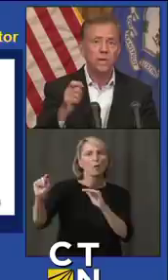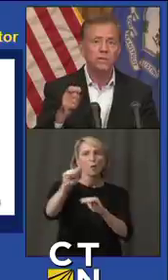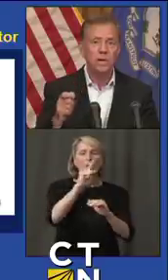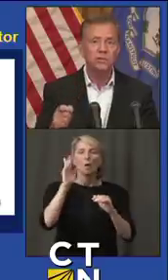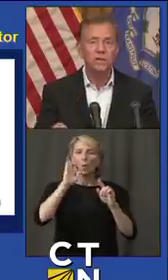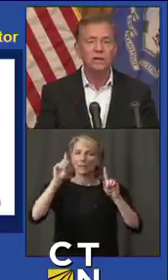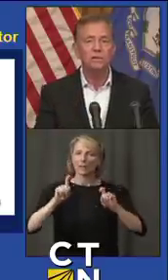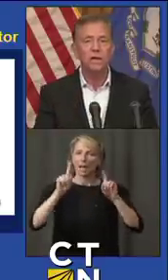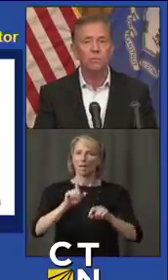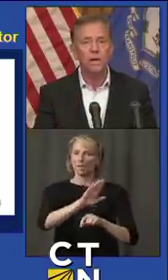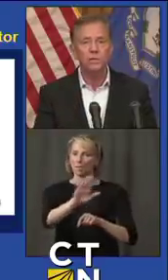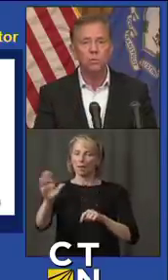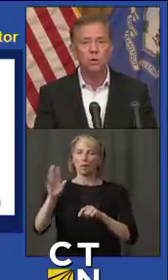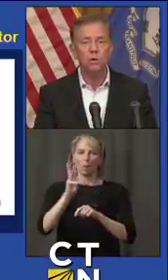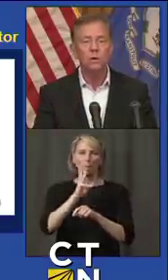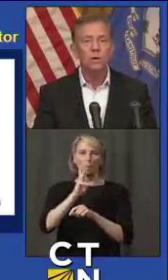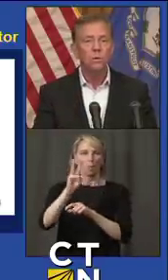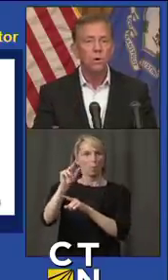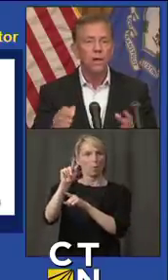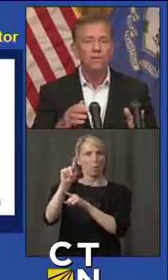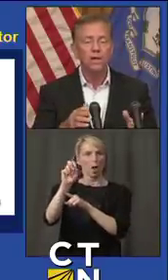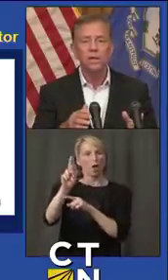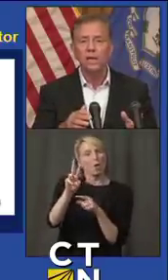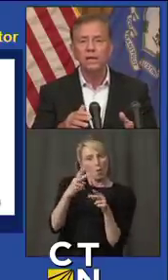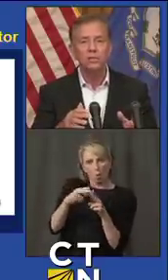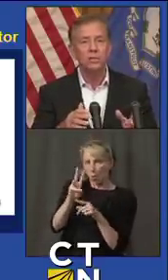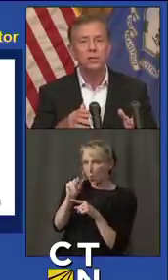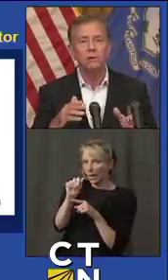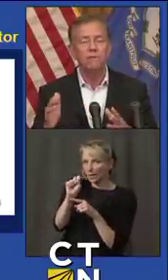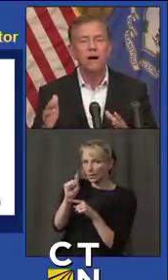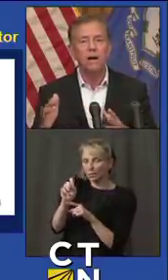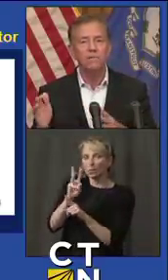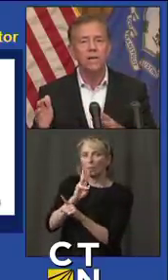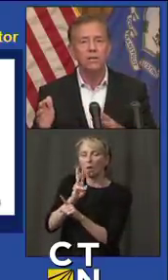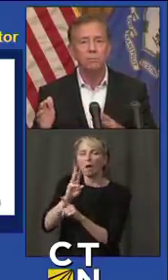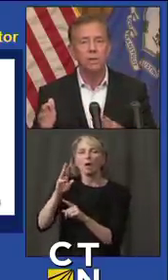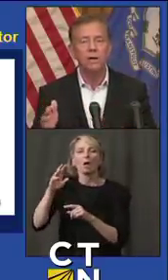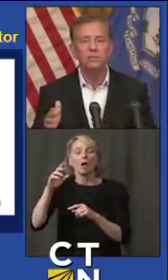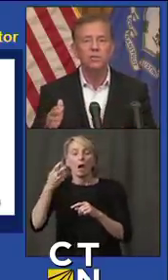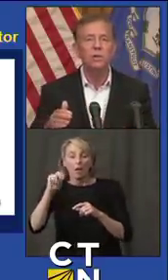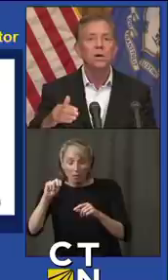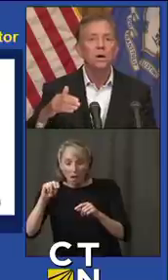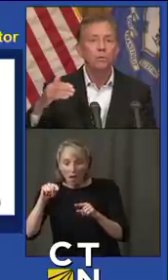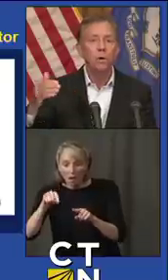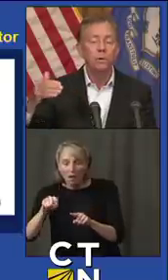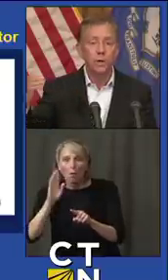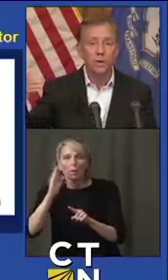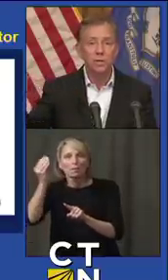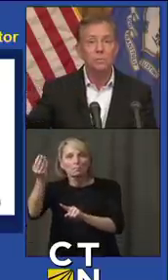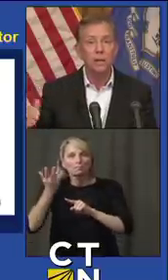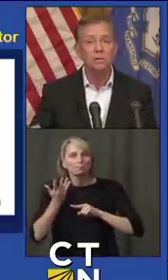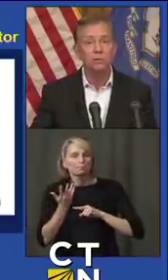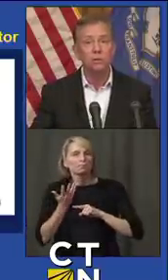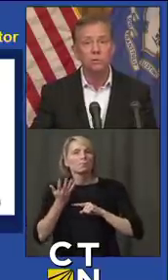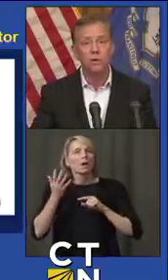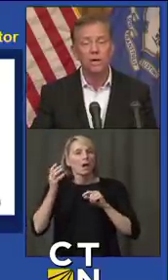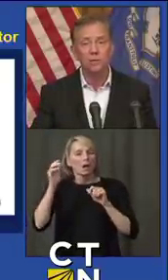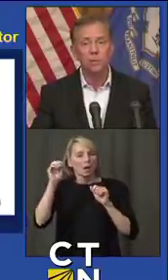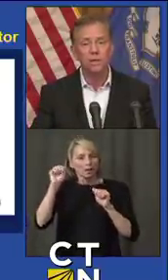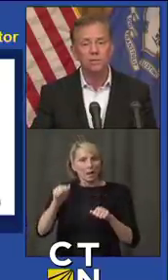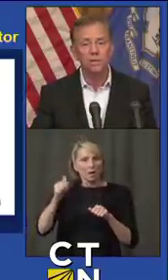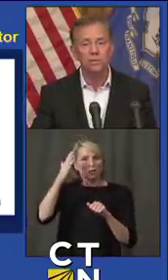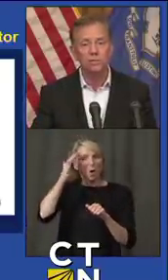by doing a test out of that wastewater, we'll have an indication, 5 days plus of what you can expect in terms